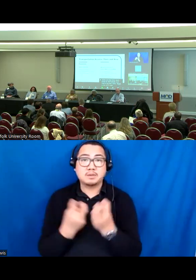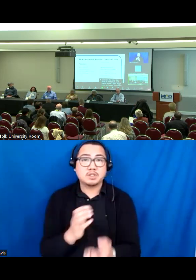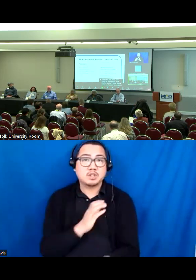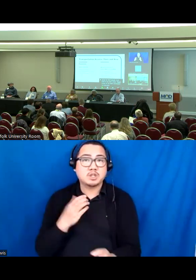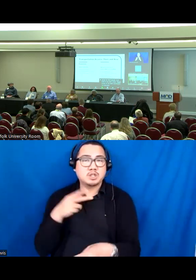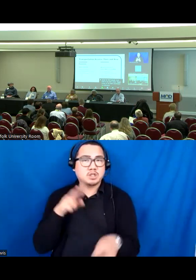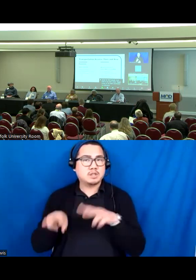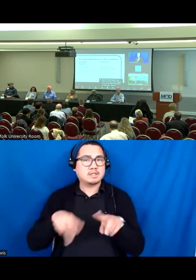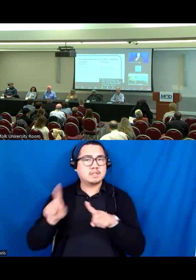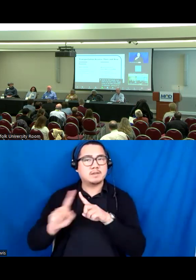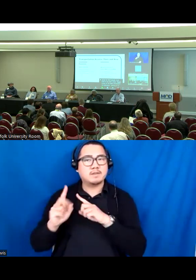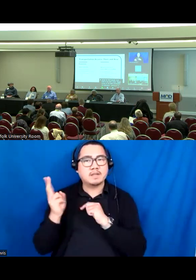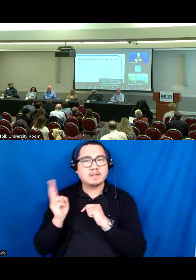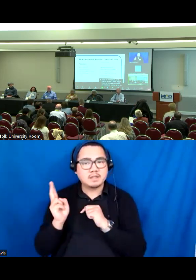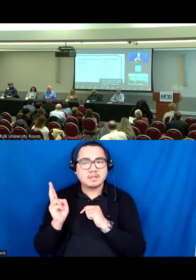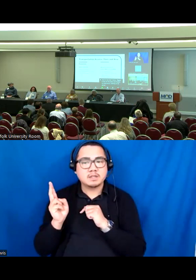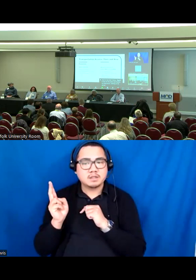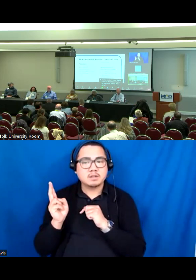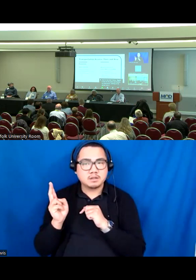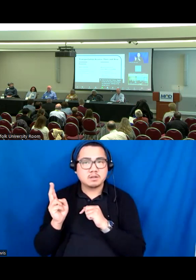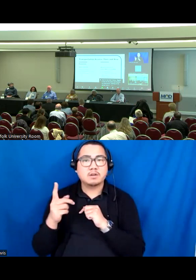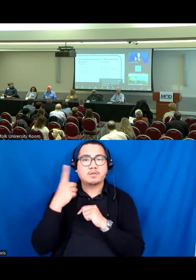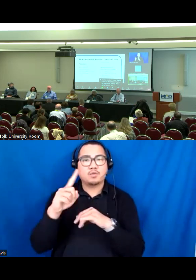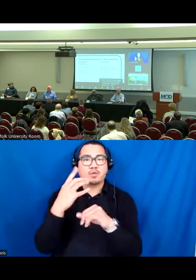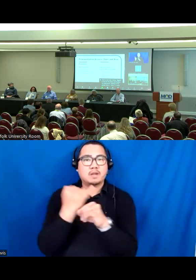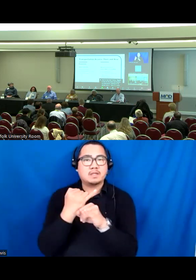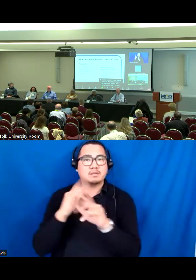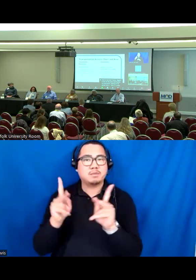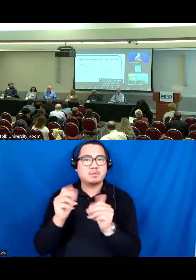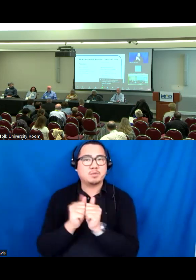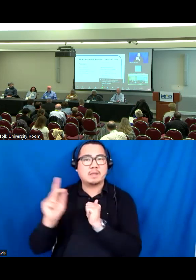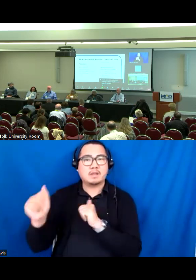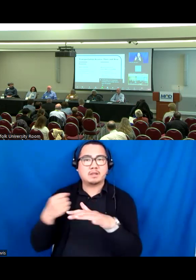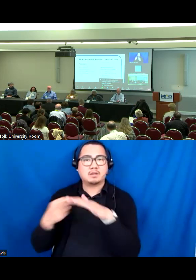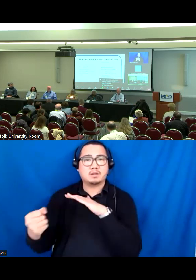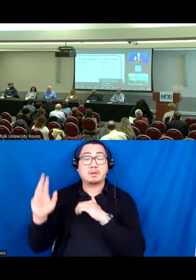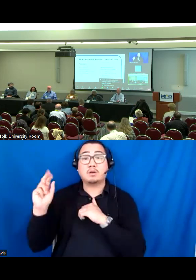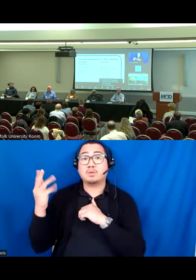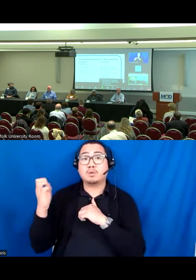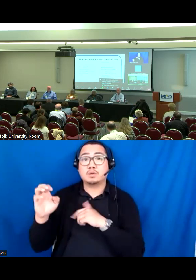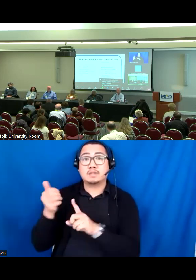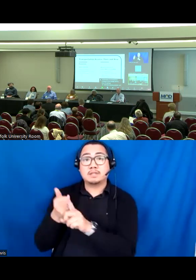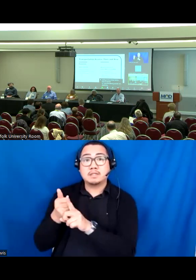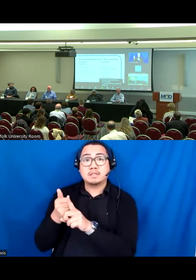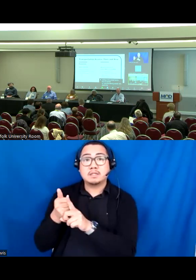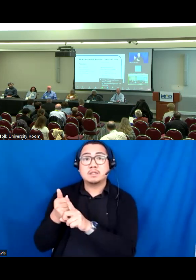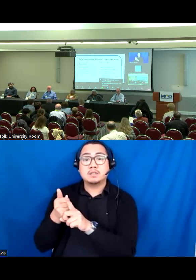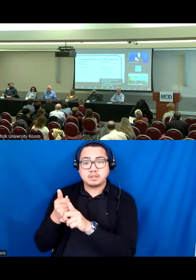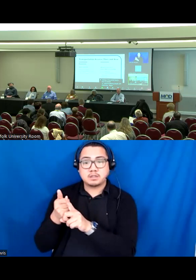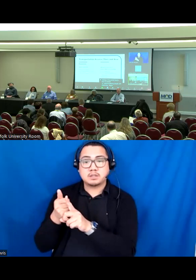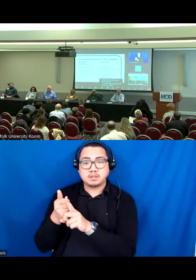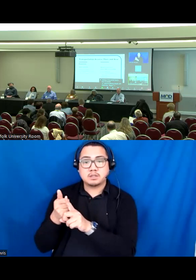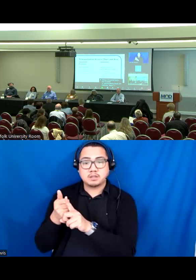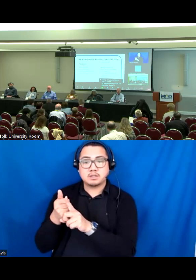sordid history, and it is sordid, of institutionalizing people with disabilities. Reggie was at Fernald and escaped, and is